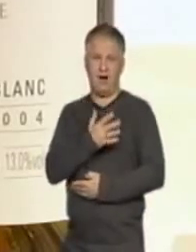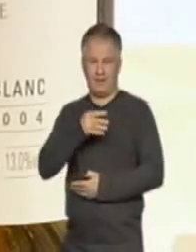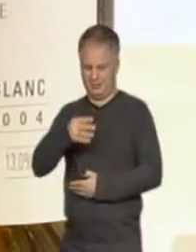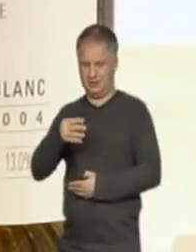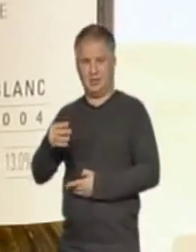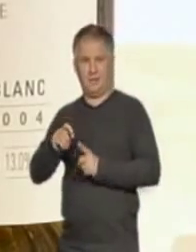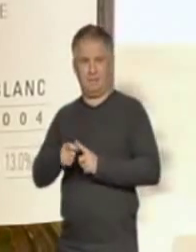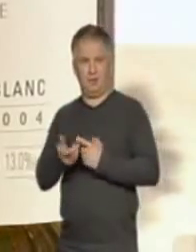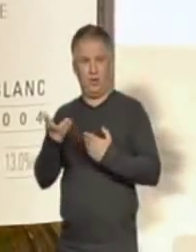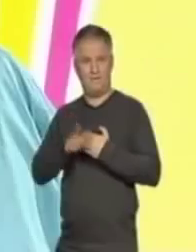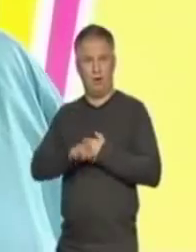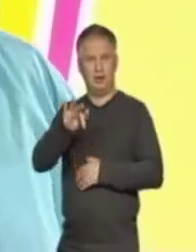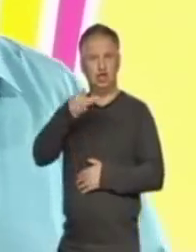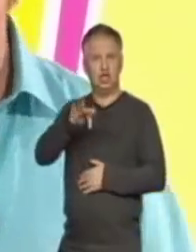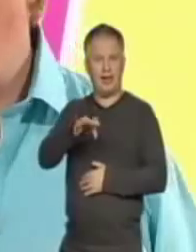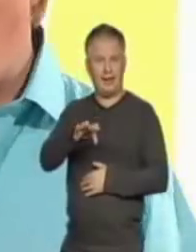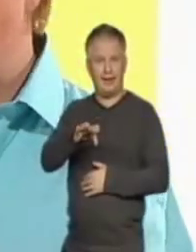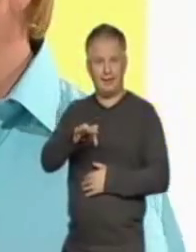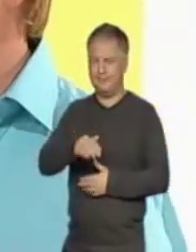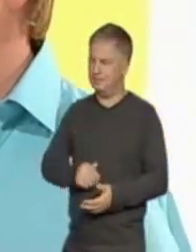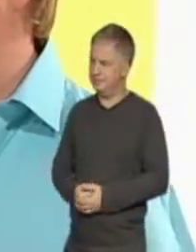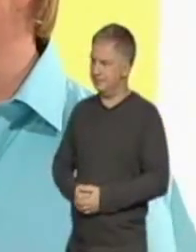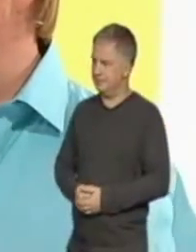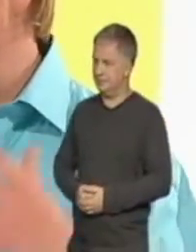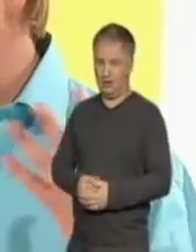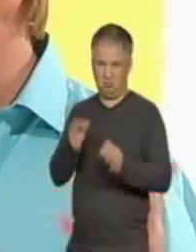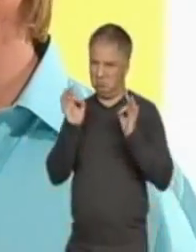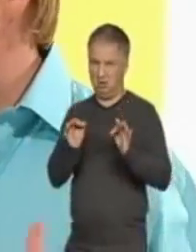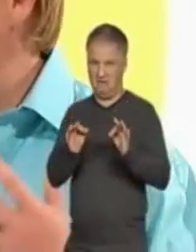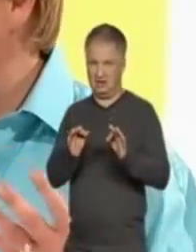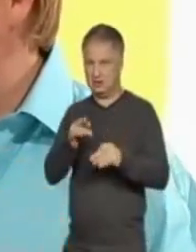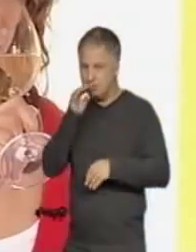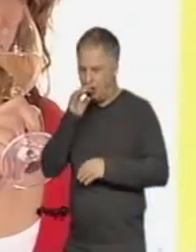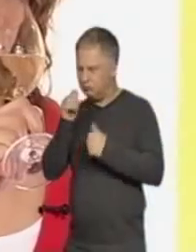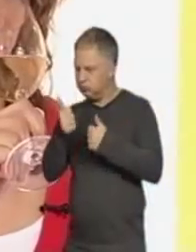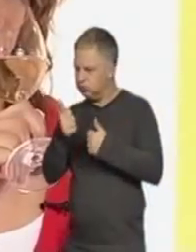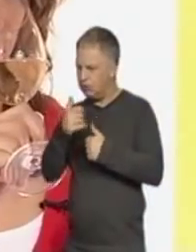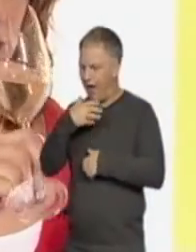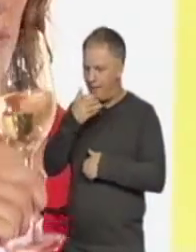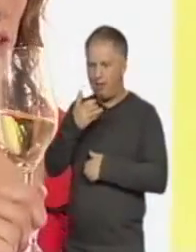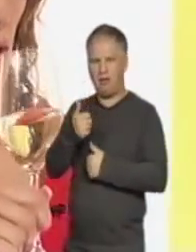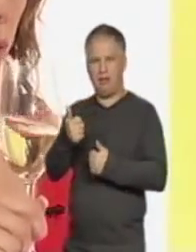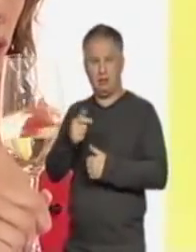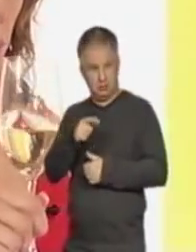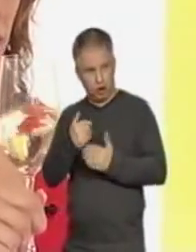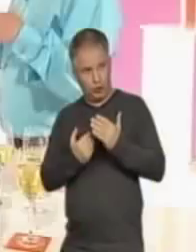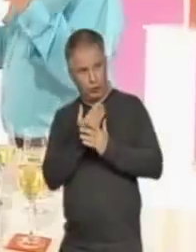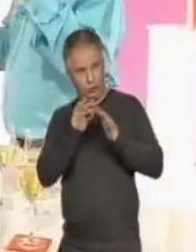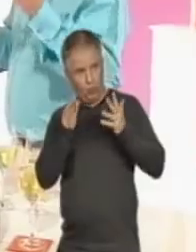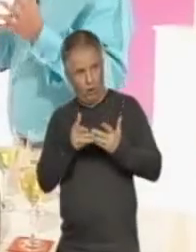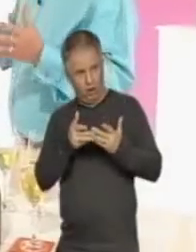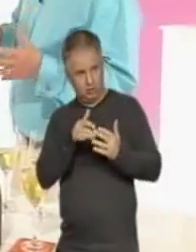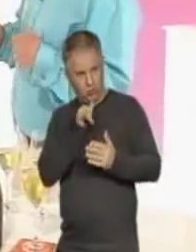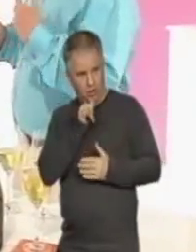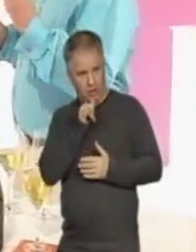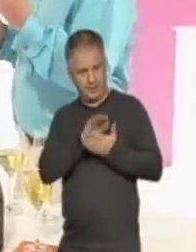available. It's from Chile, which is one of my favourite areas, and you simply can't go wrong. On the nose, it's got lots of appley aromas. So this is one of the new world wines in a